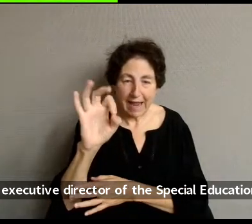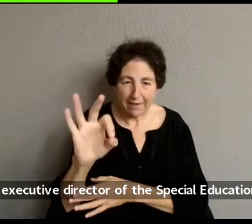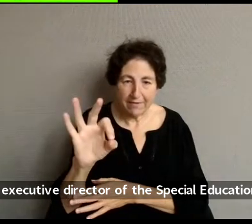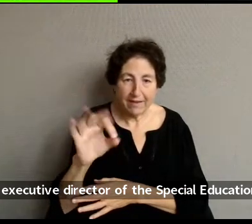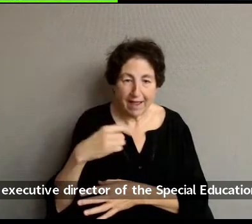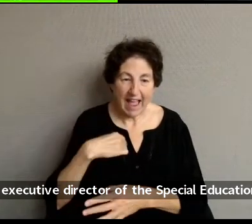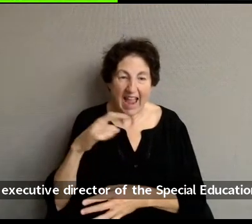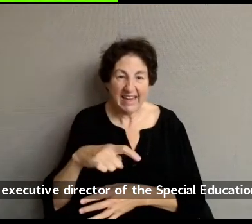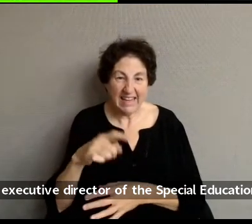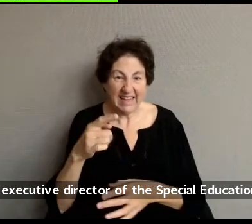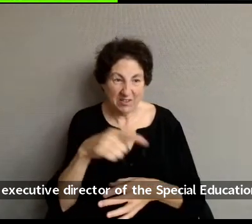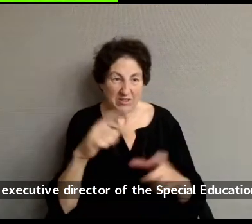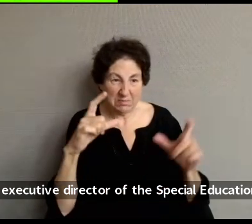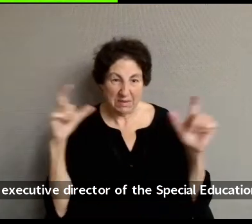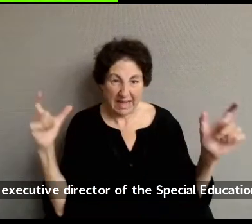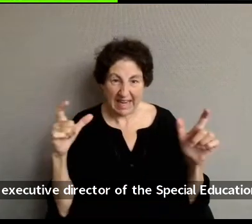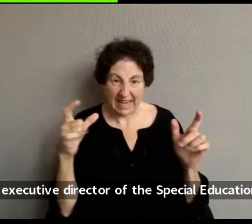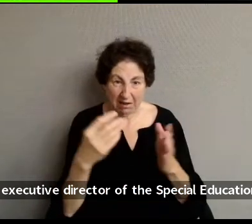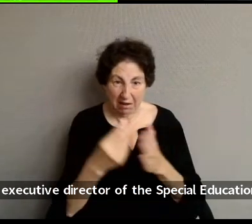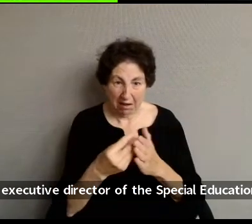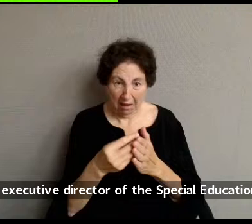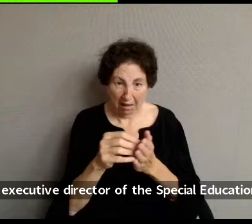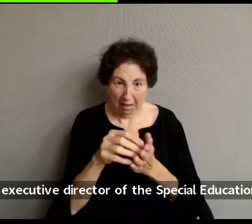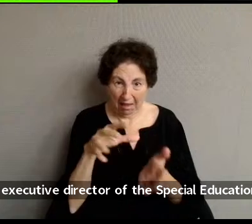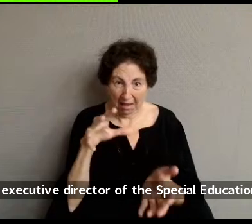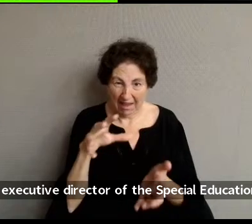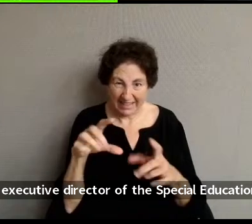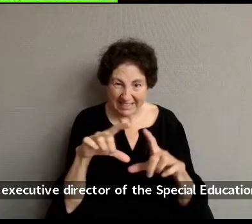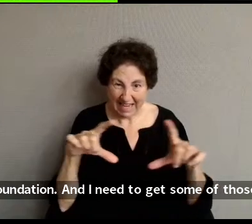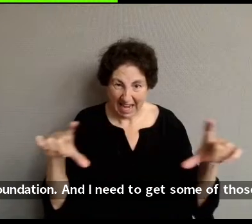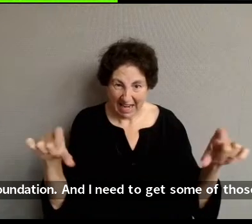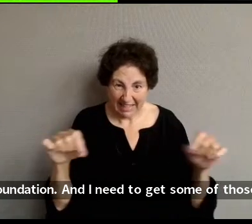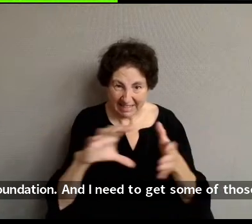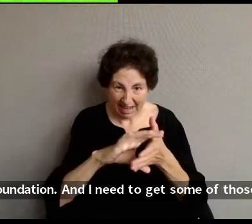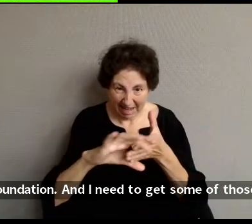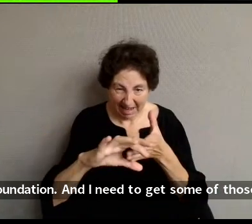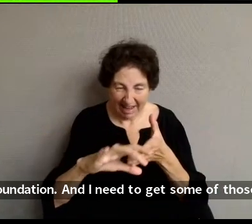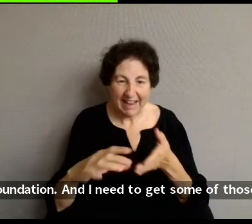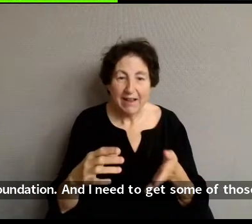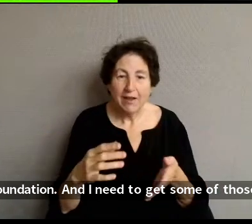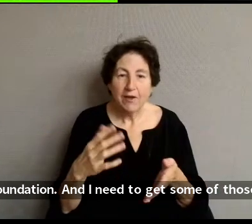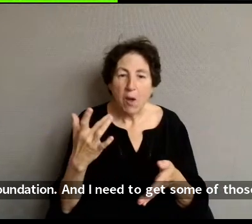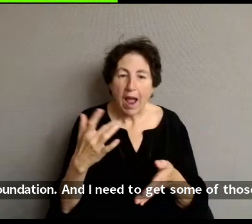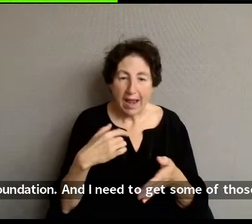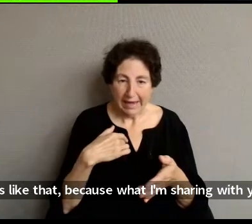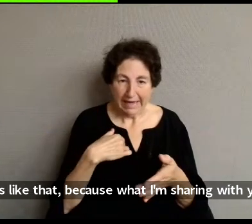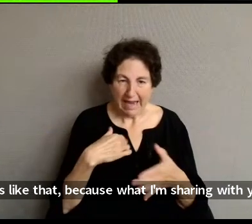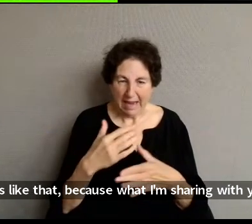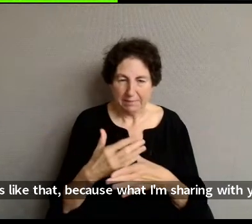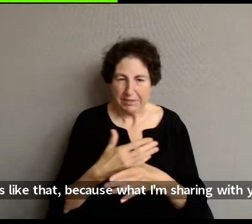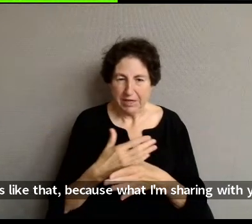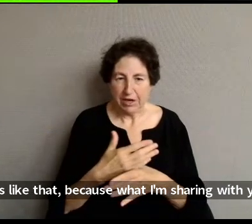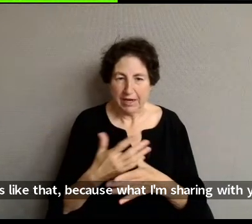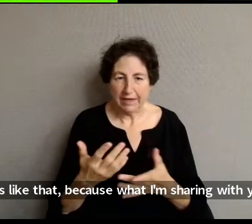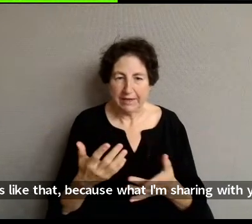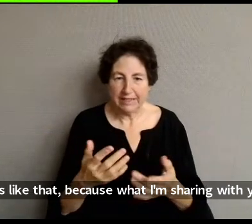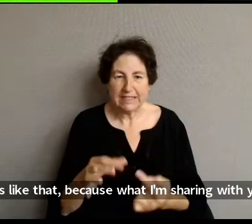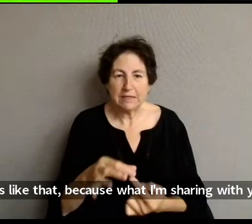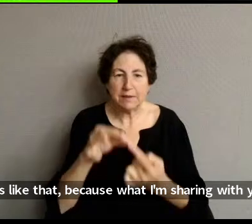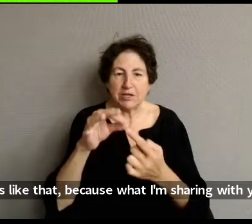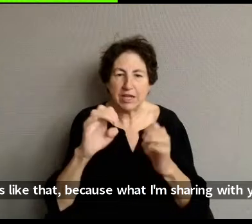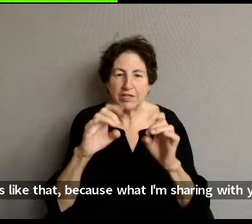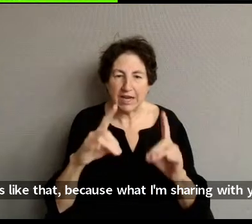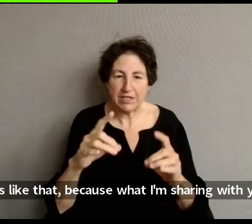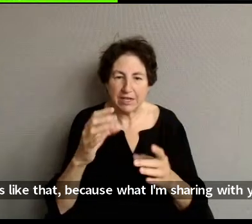big checks like that. Because what I'm sharing with you is that we have been giving